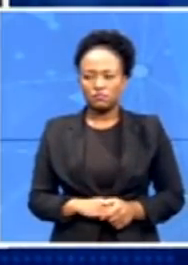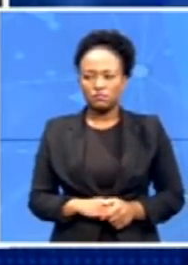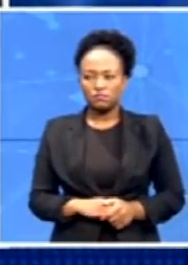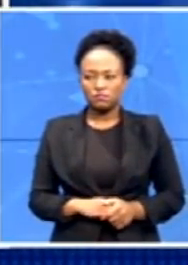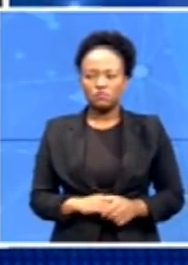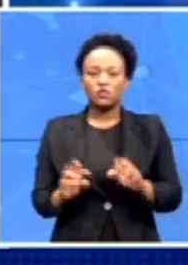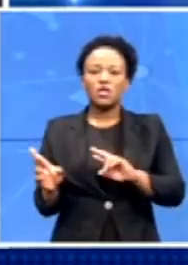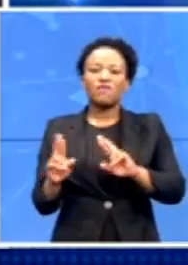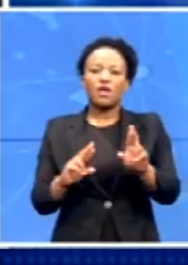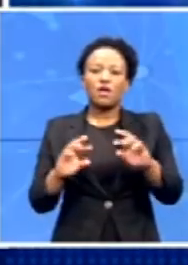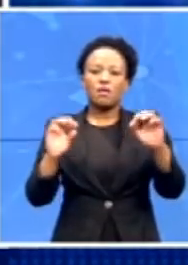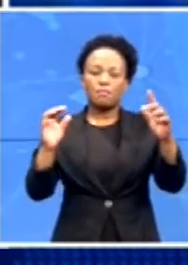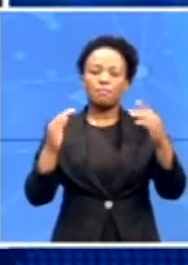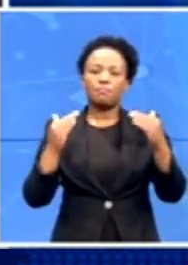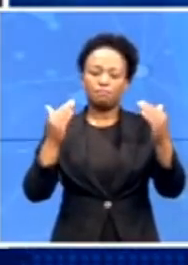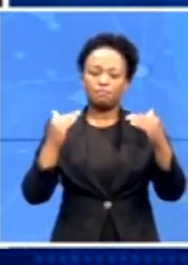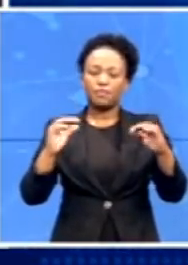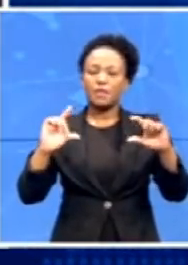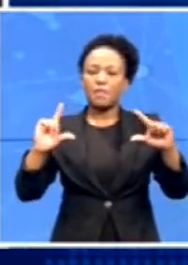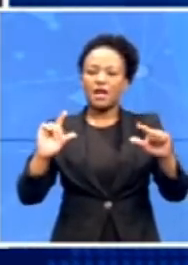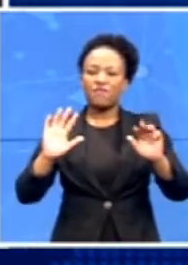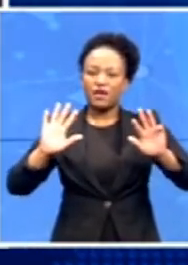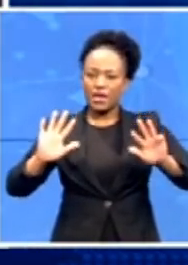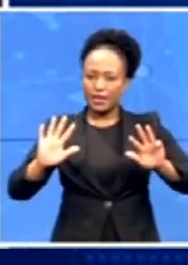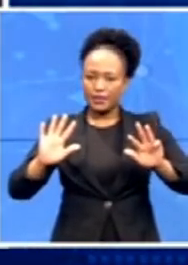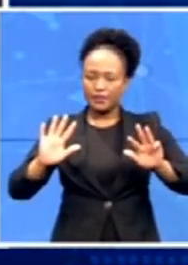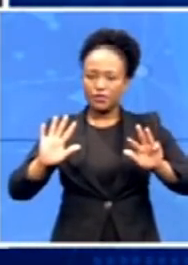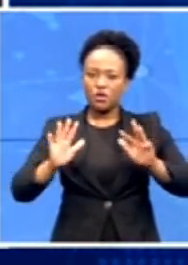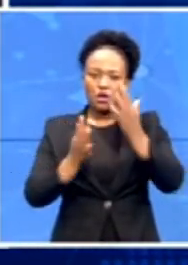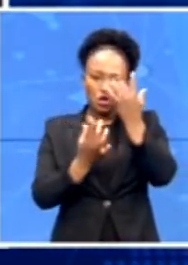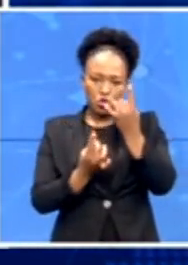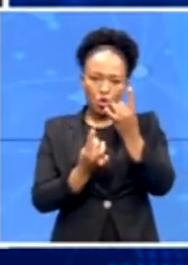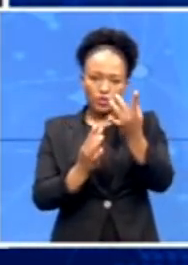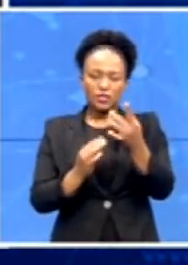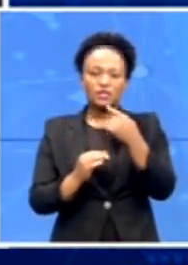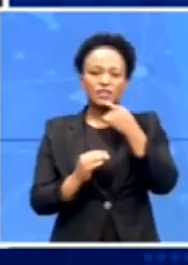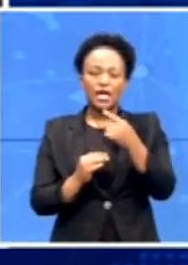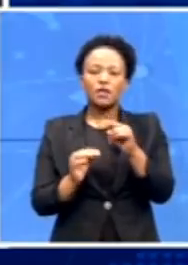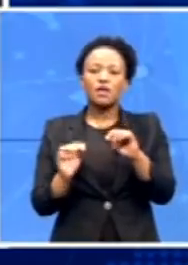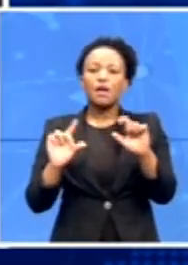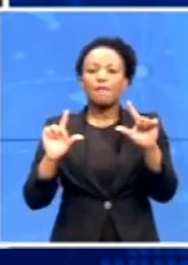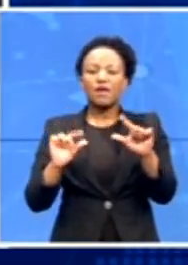the notice, it refers to at paragraph 14 thereof.